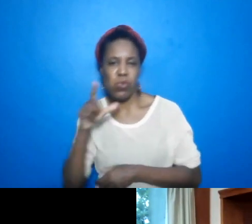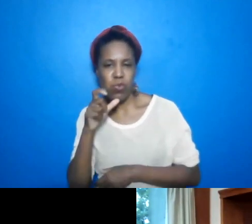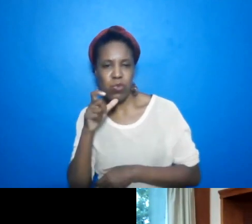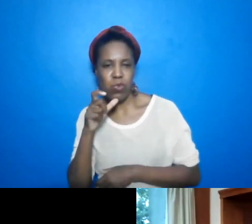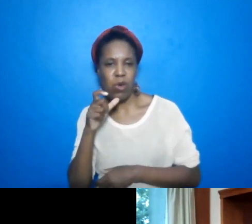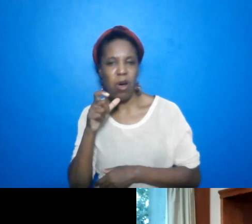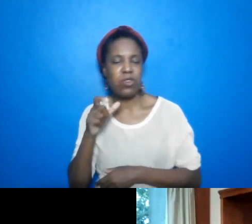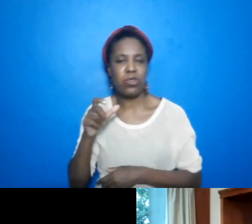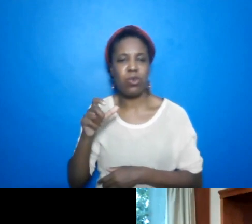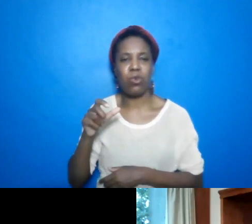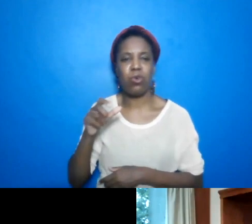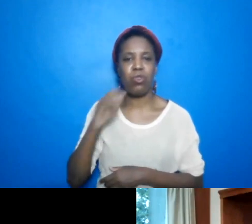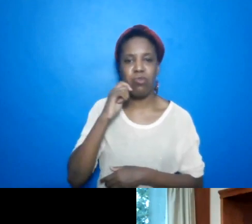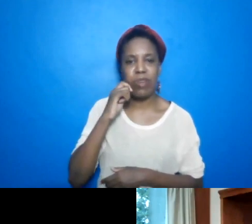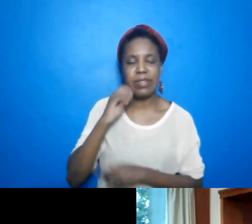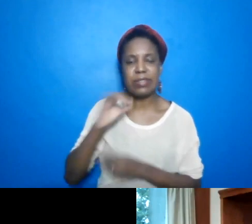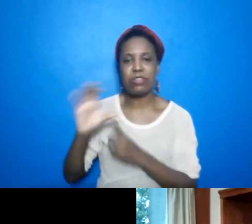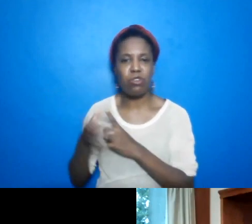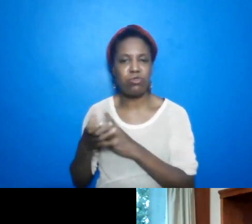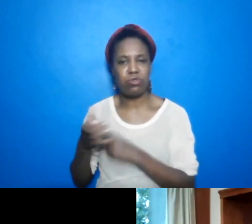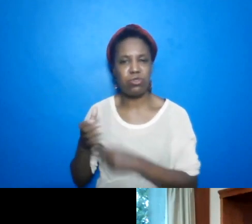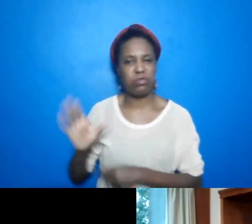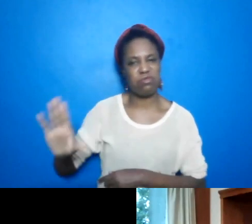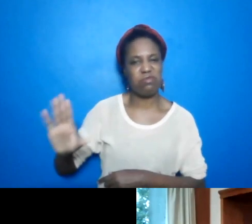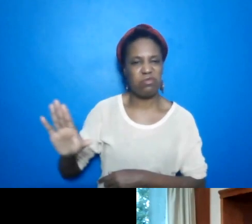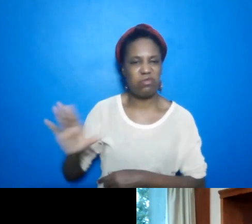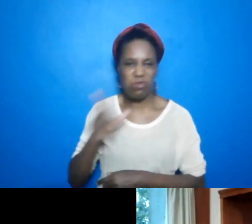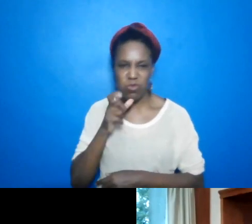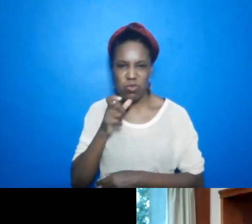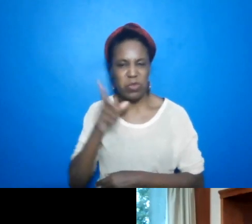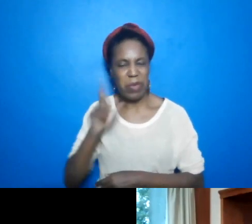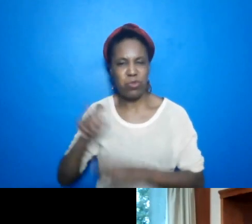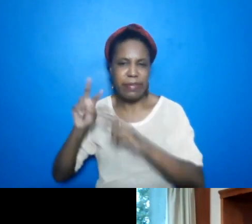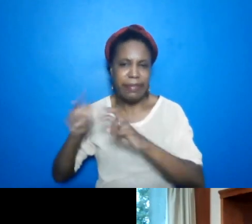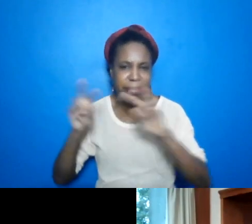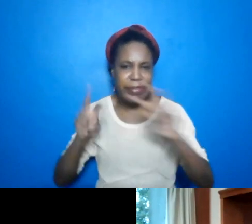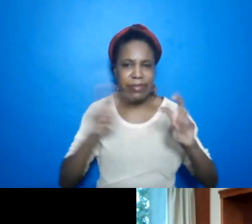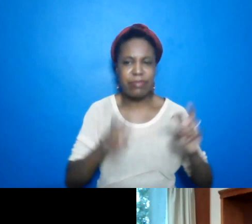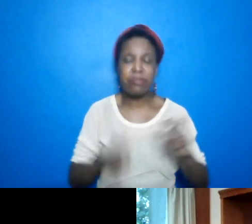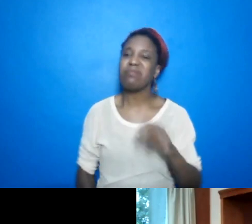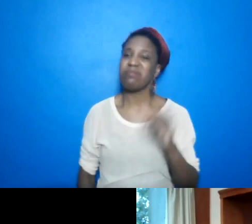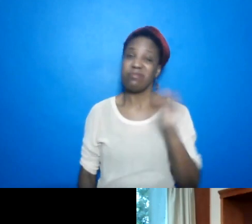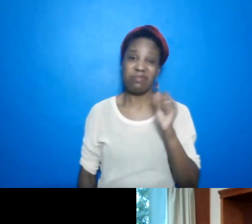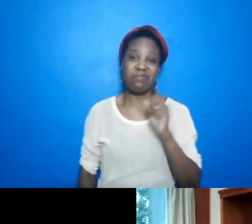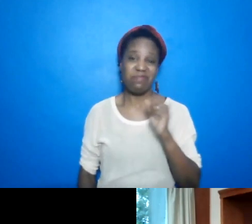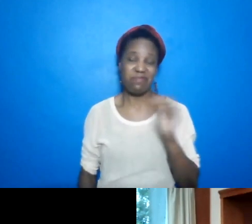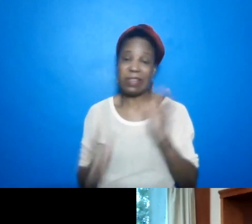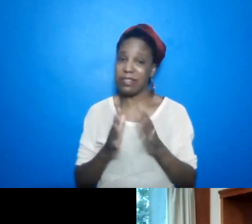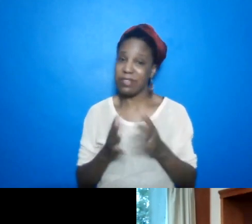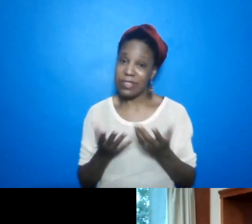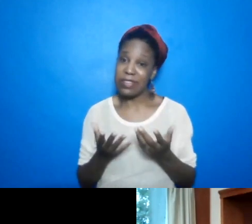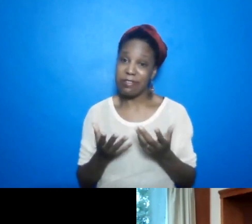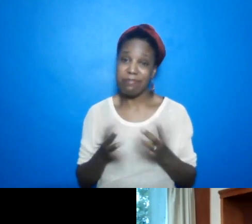well? sure. It seems like there'd be quite a lot to do in this space. There is quite a lot to do, which is why you have to identify